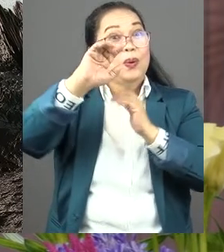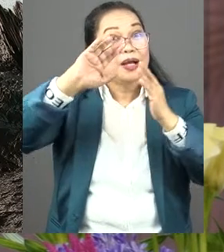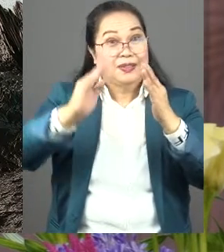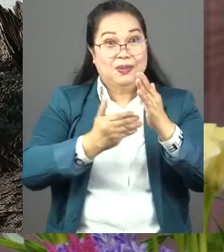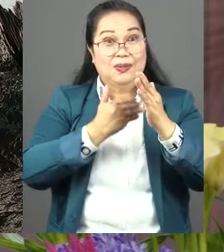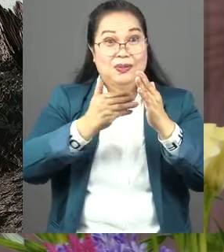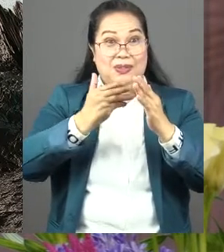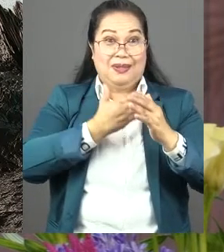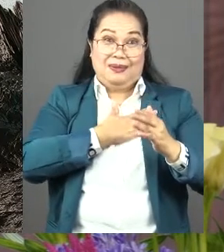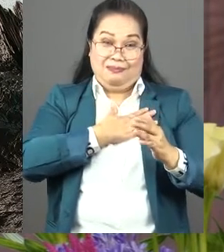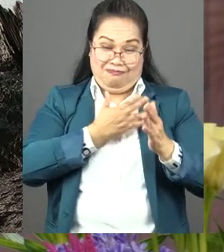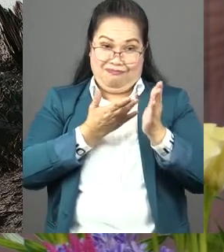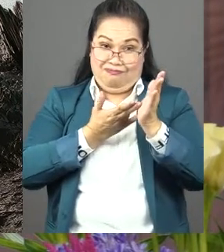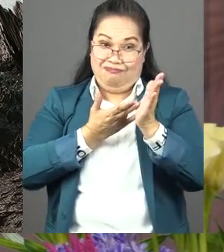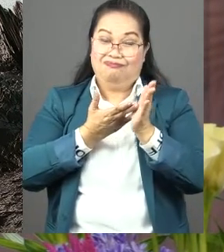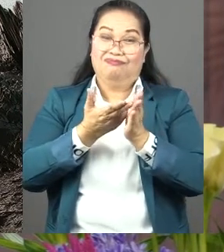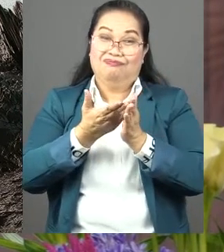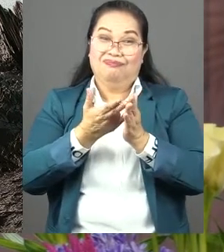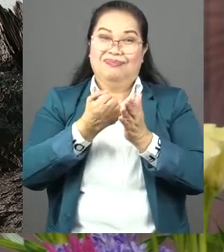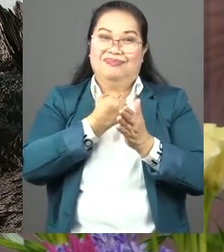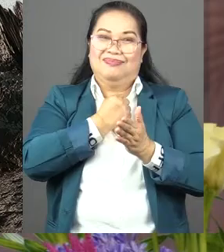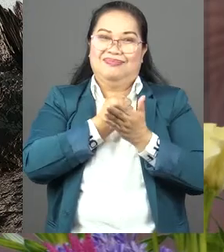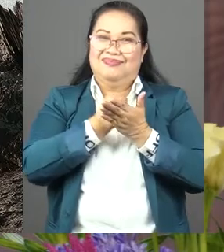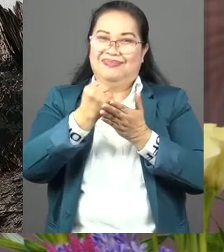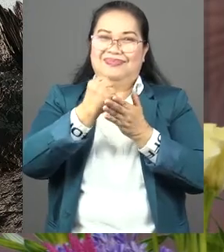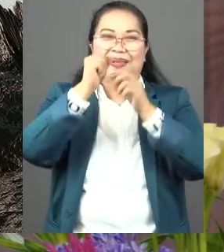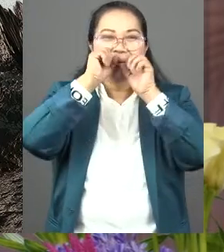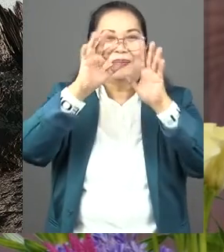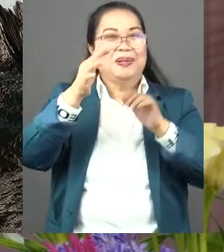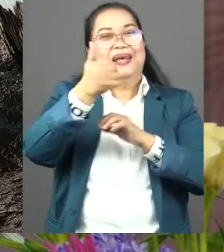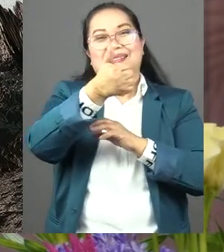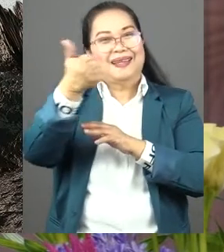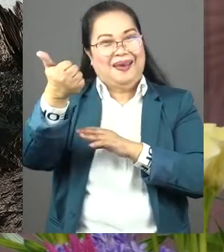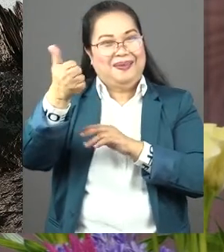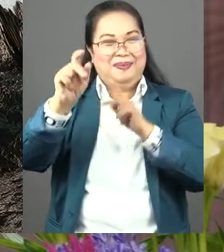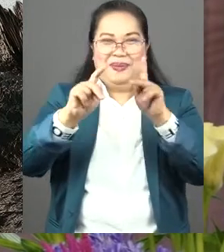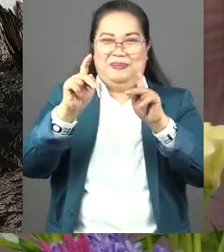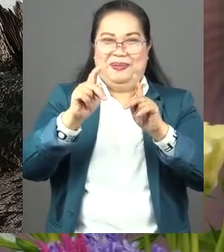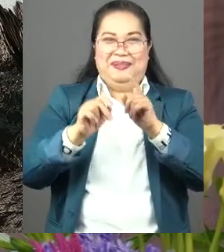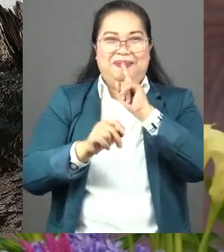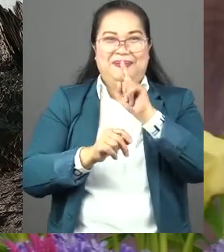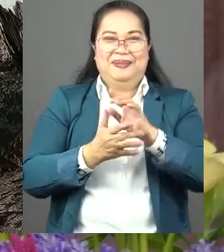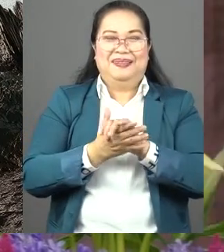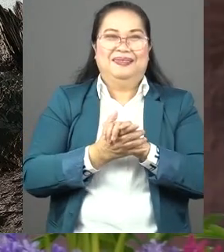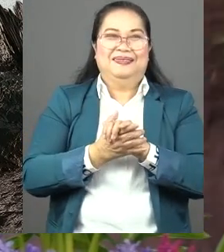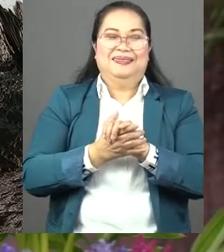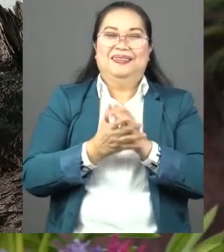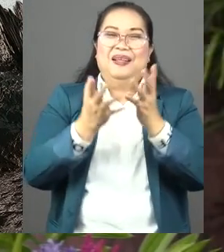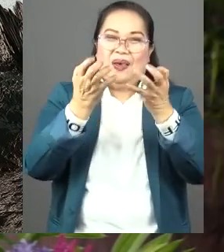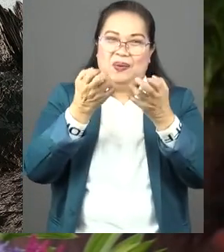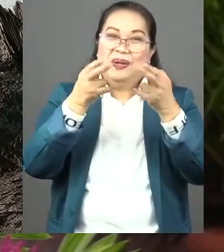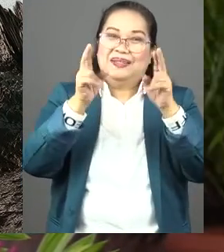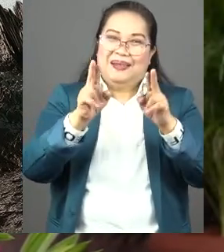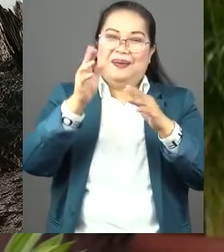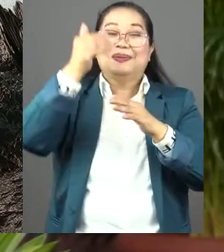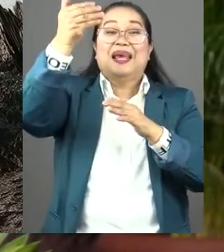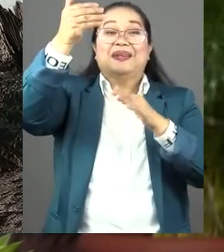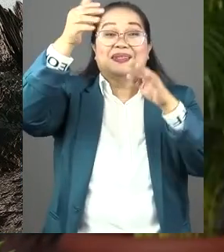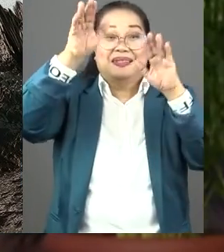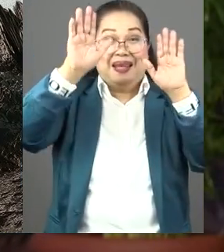with sincerity always blesses others. Here's something I'd like to happen next